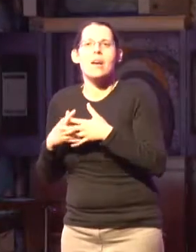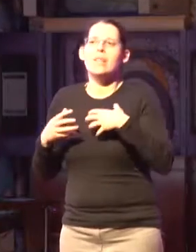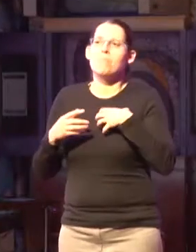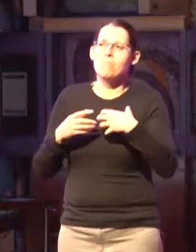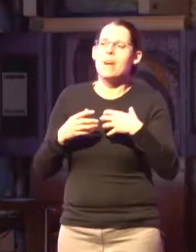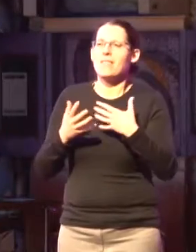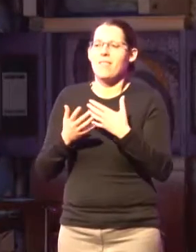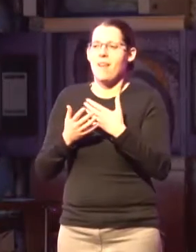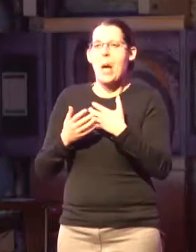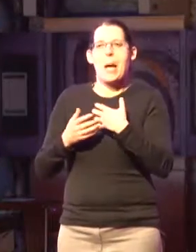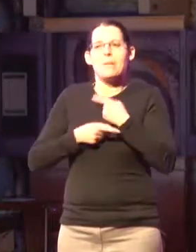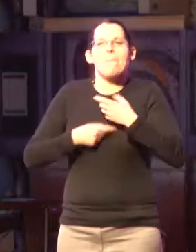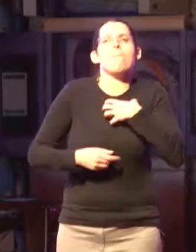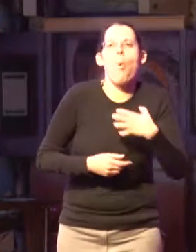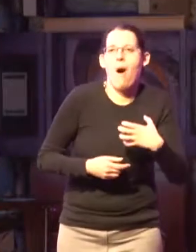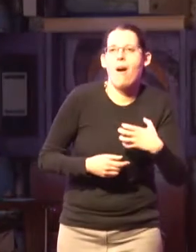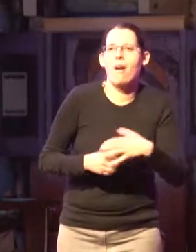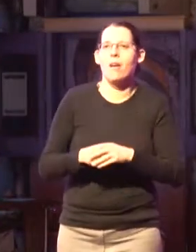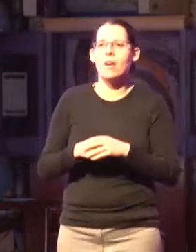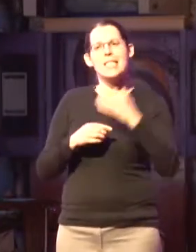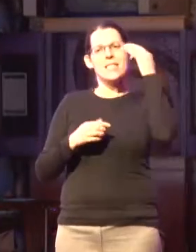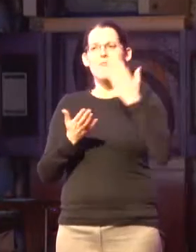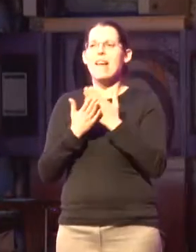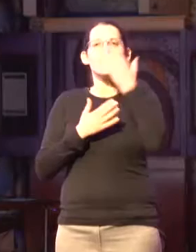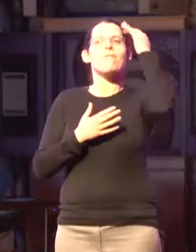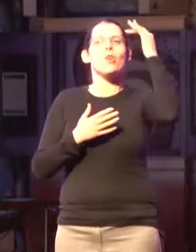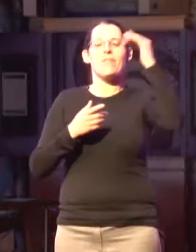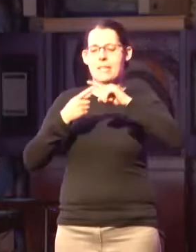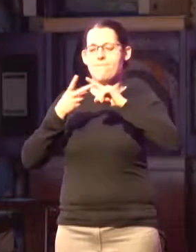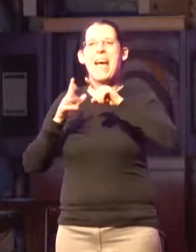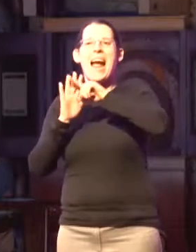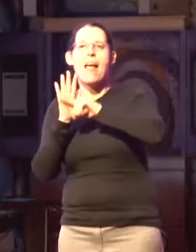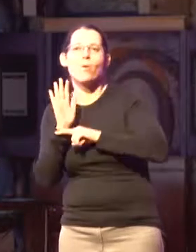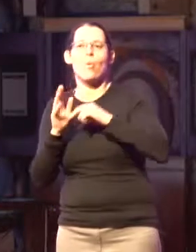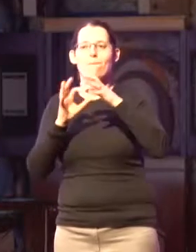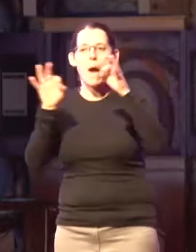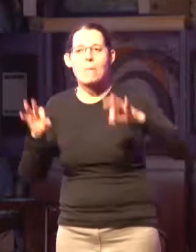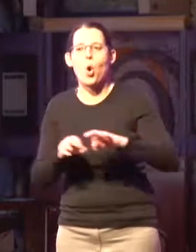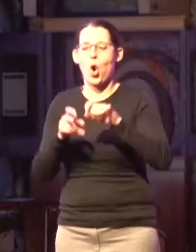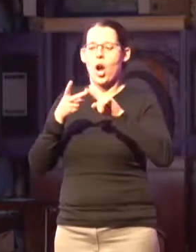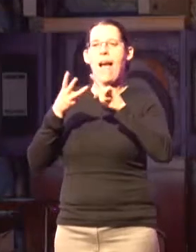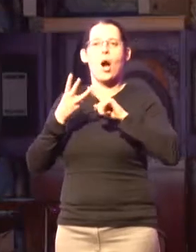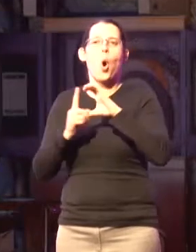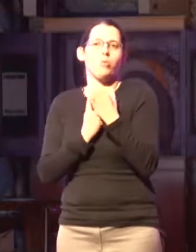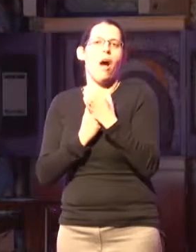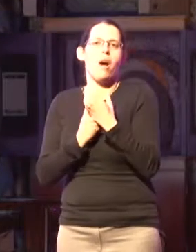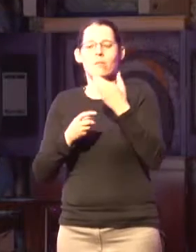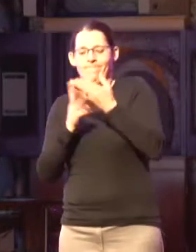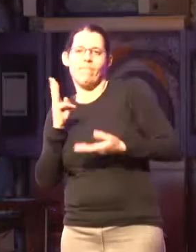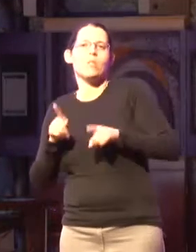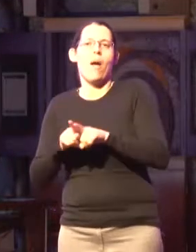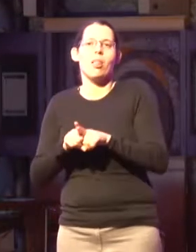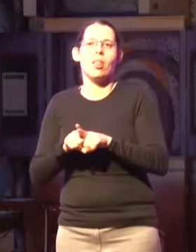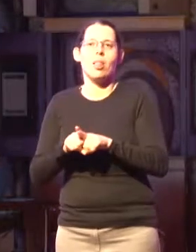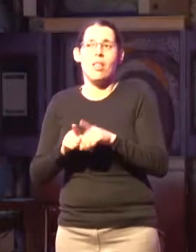about more than just software. It's a philosophy, an ethical framework, a culture. Funnily enough, reinventing